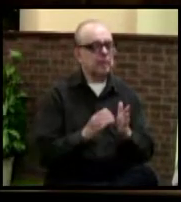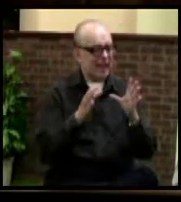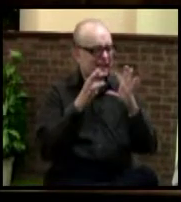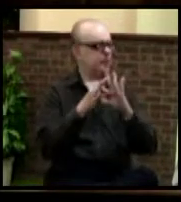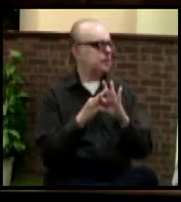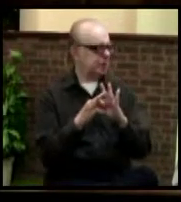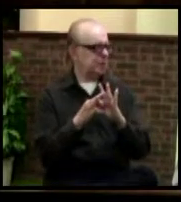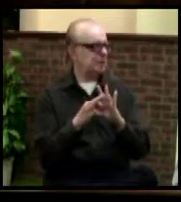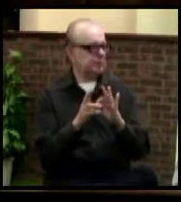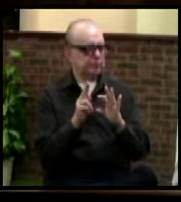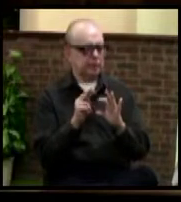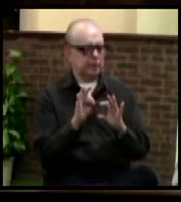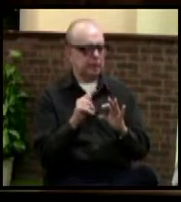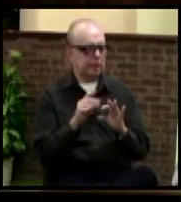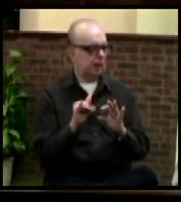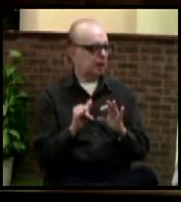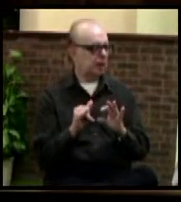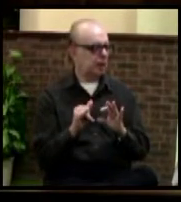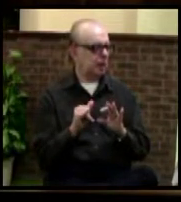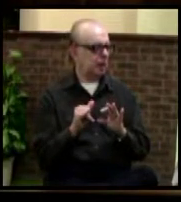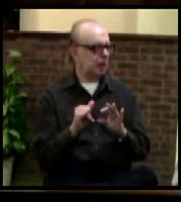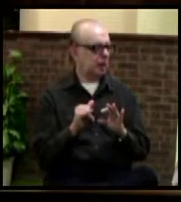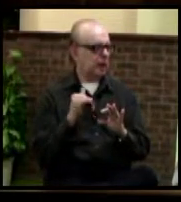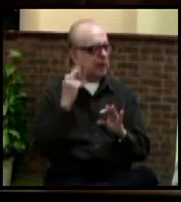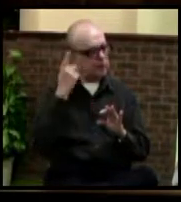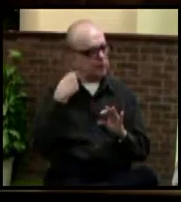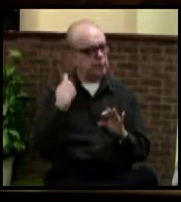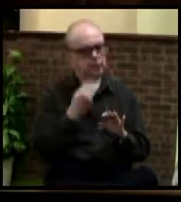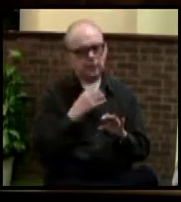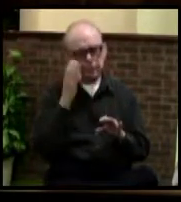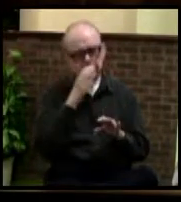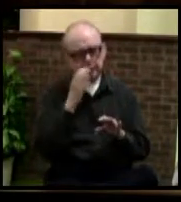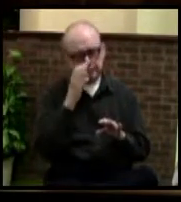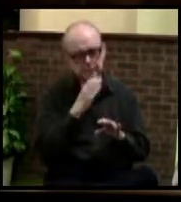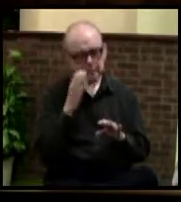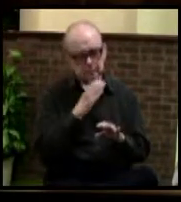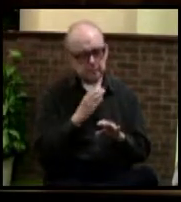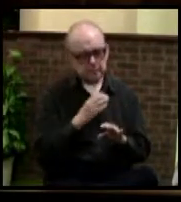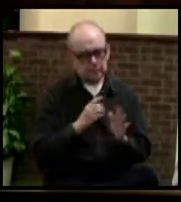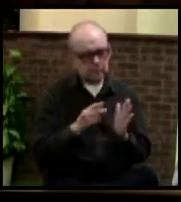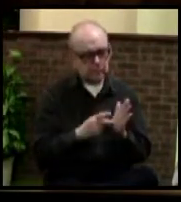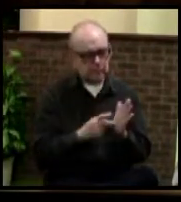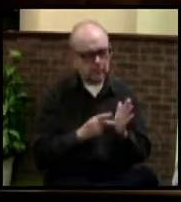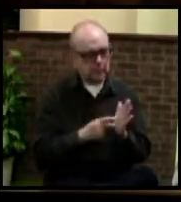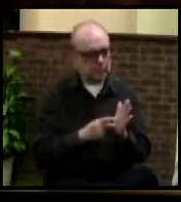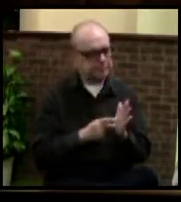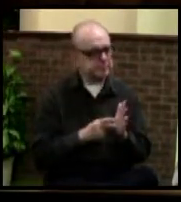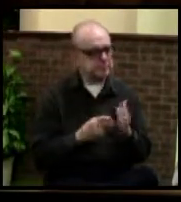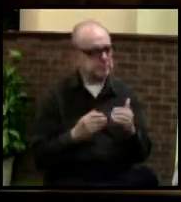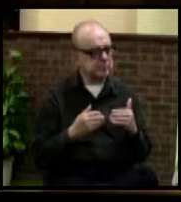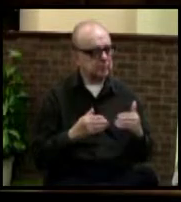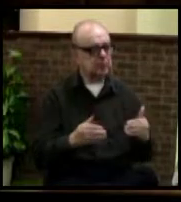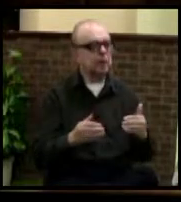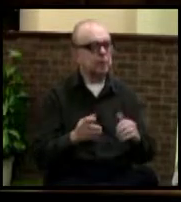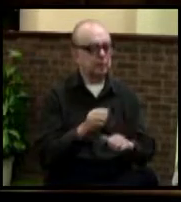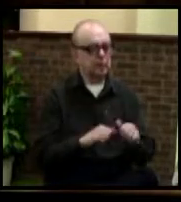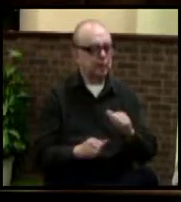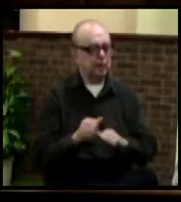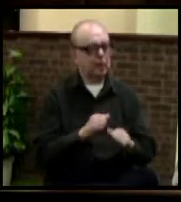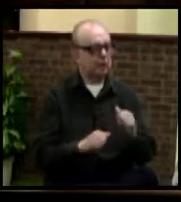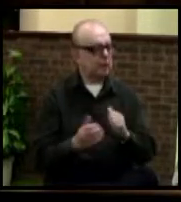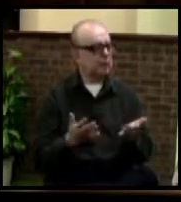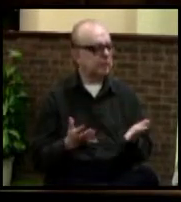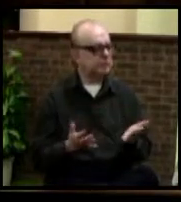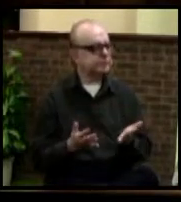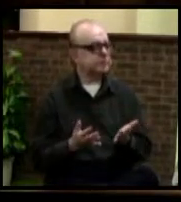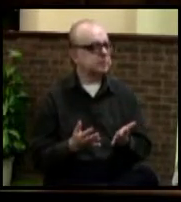Amen. That's the unity and the purpose that we're looking for. And this is where he's talking about the cooperation and helping